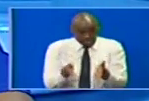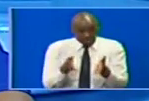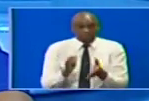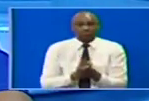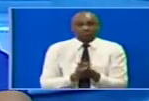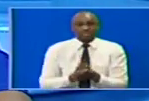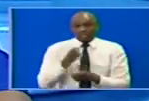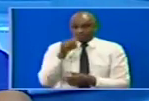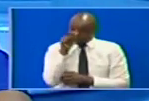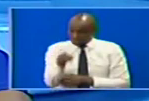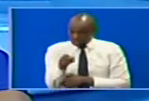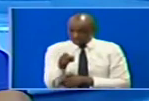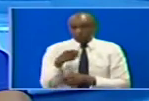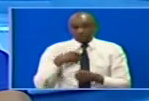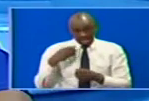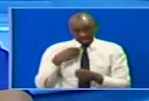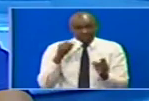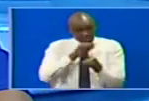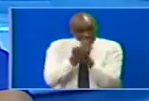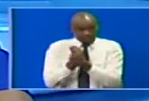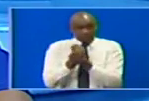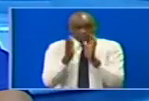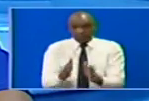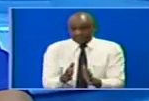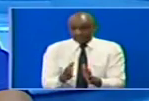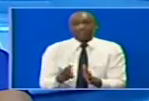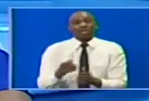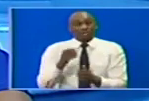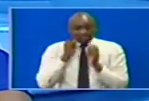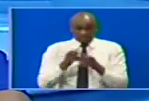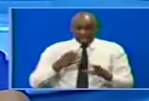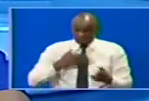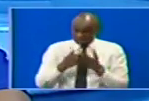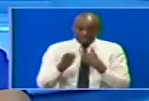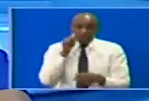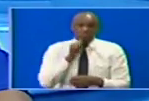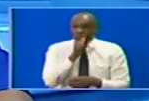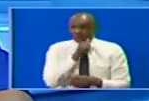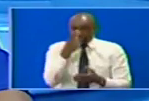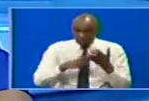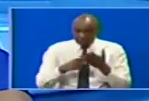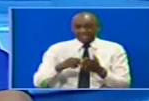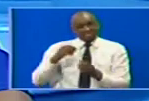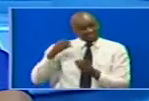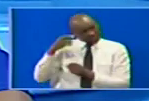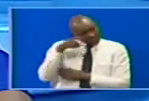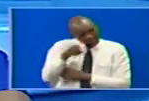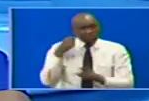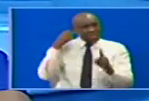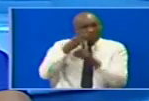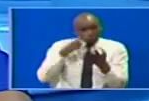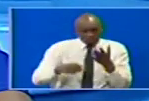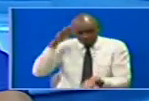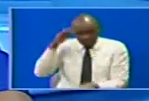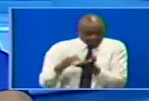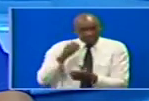megawatts. On this week's edition of Transformers, KTN's Abi Agina looks at the impact geothermal power could have in lowering the cost